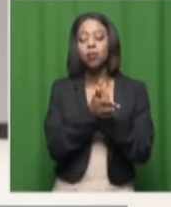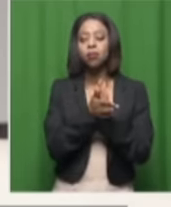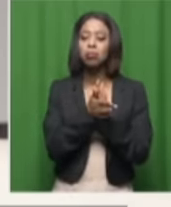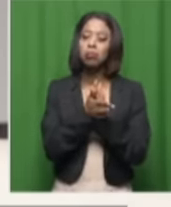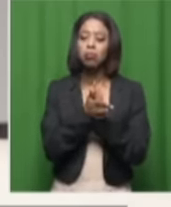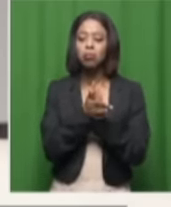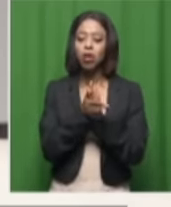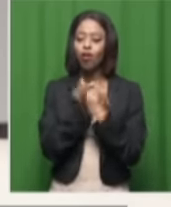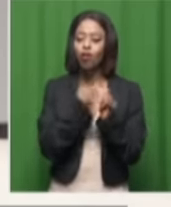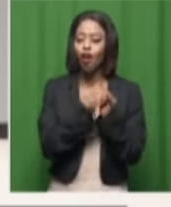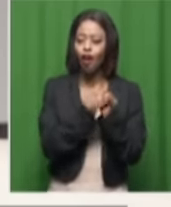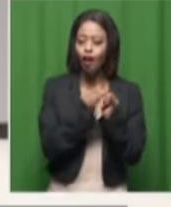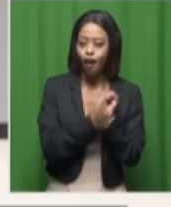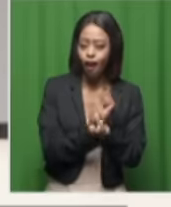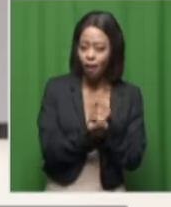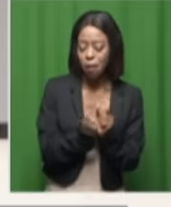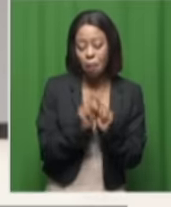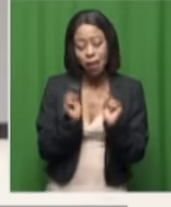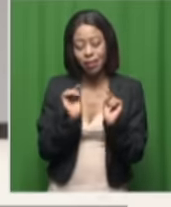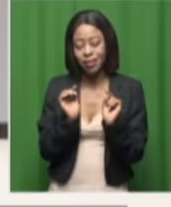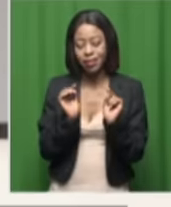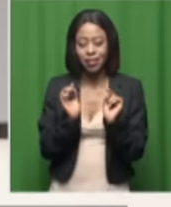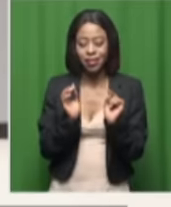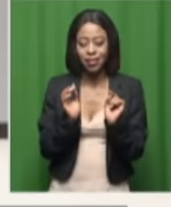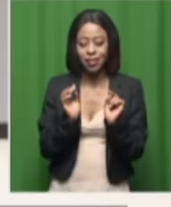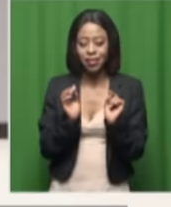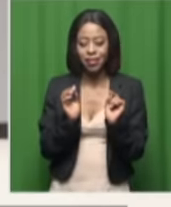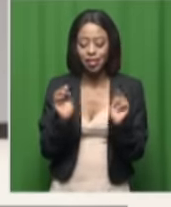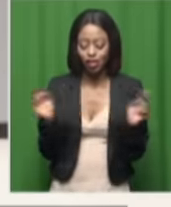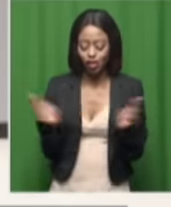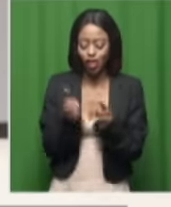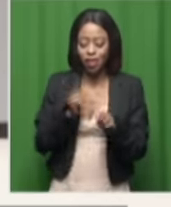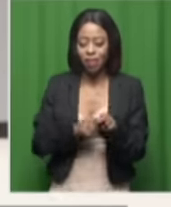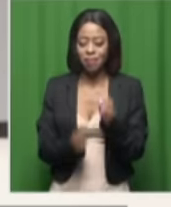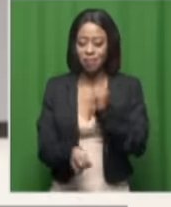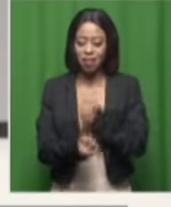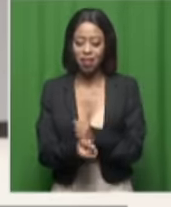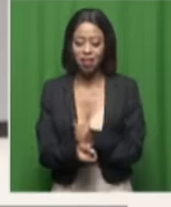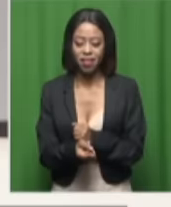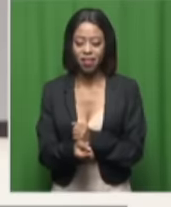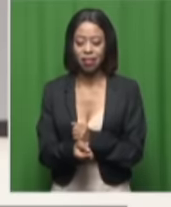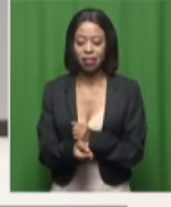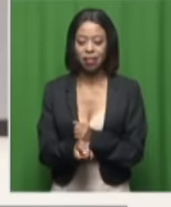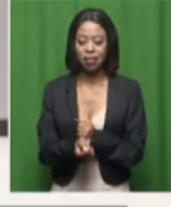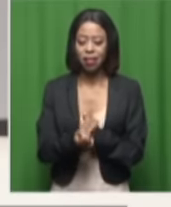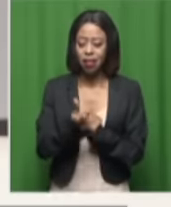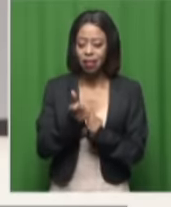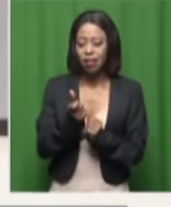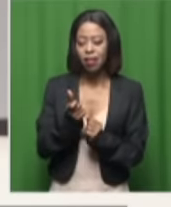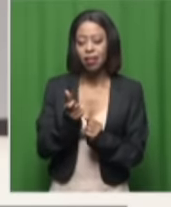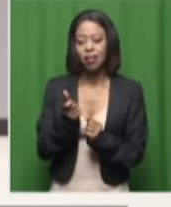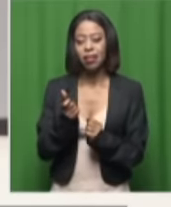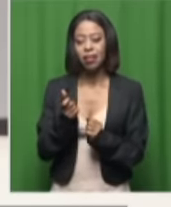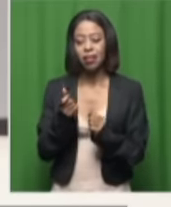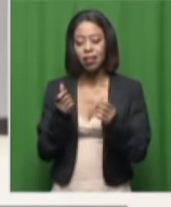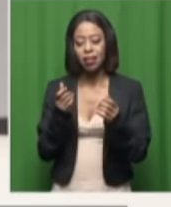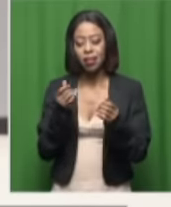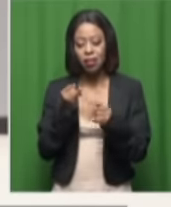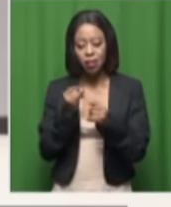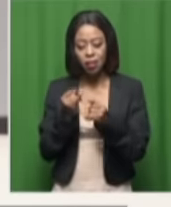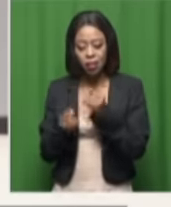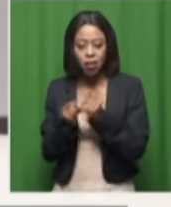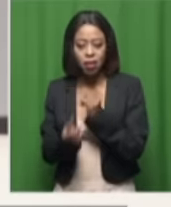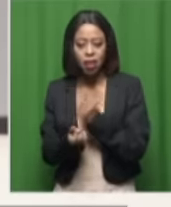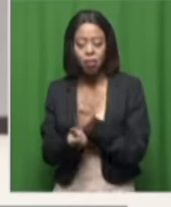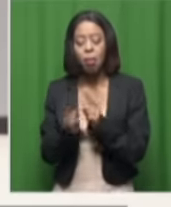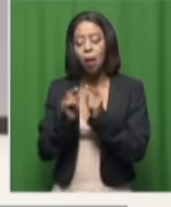is going wrong, but it happens in a very, very short space. Couple of bad results, but we have a good August,